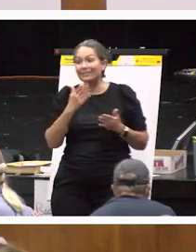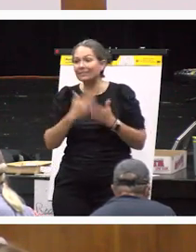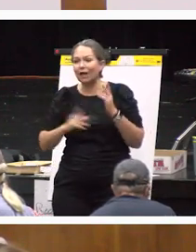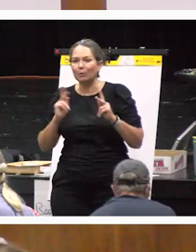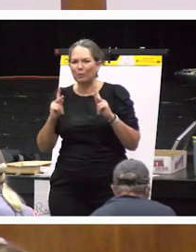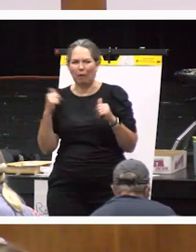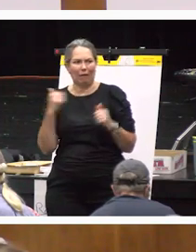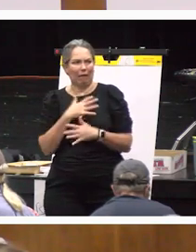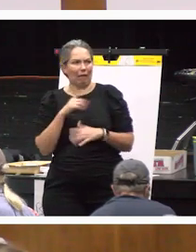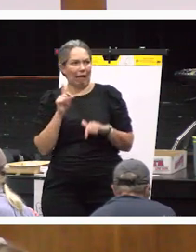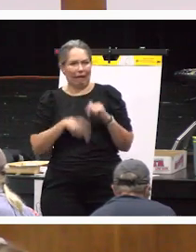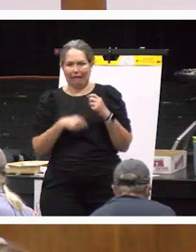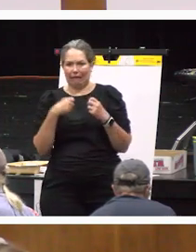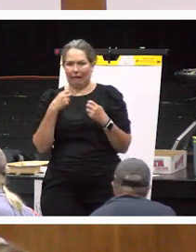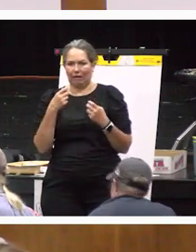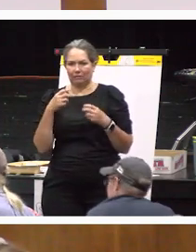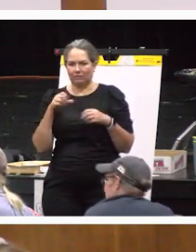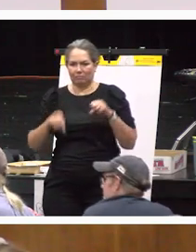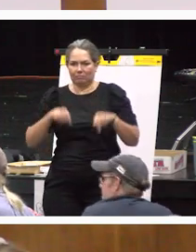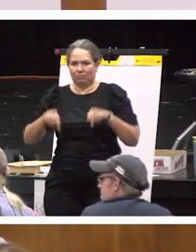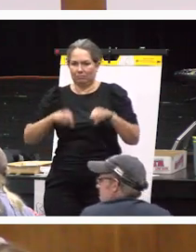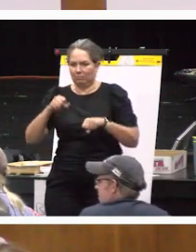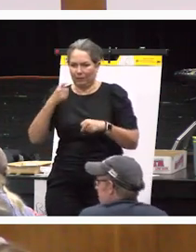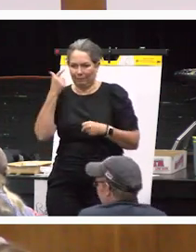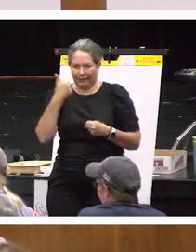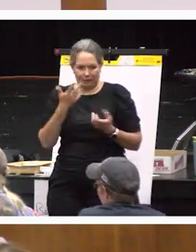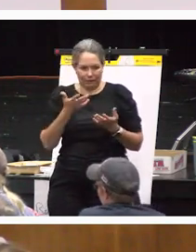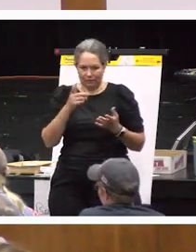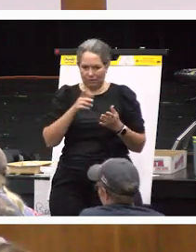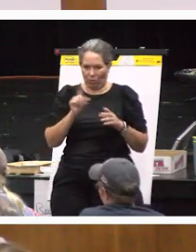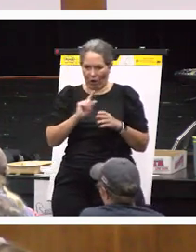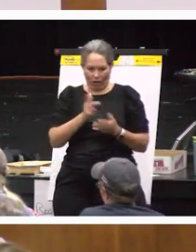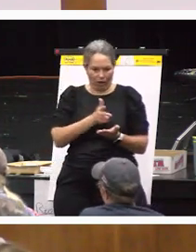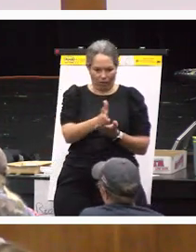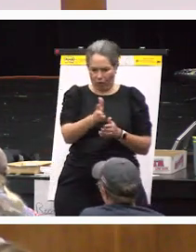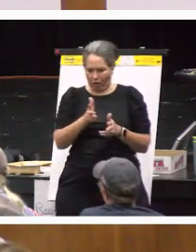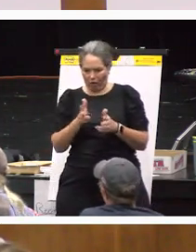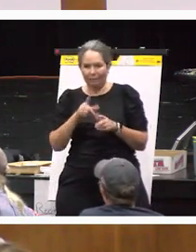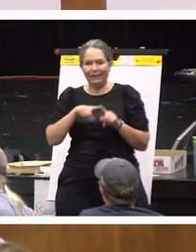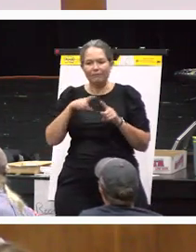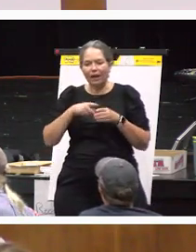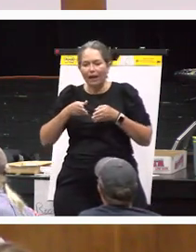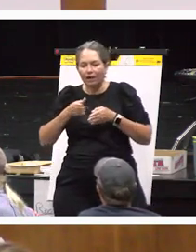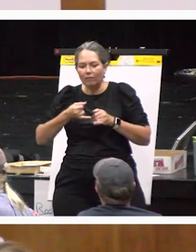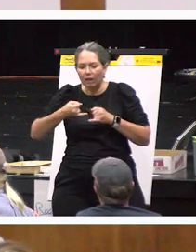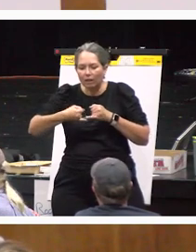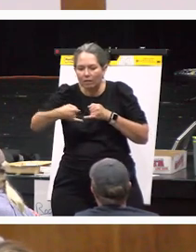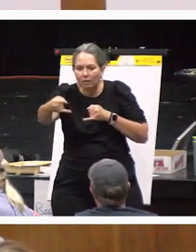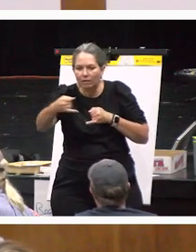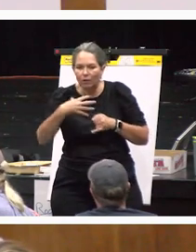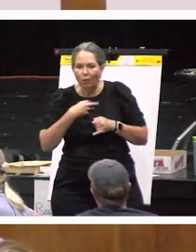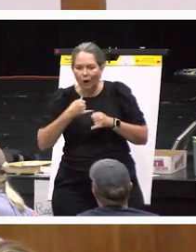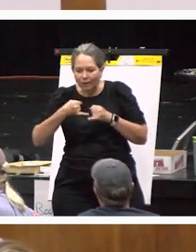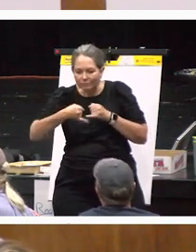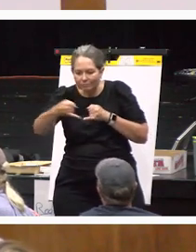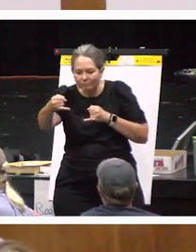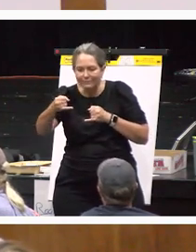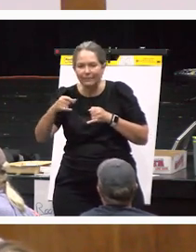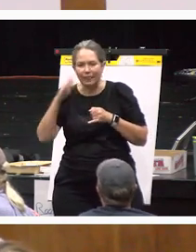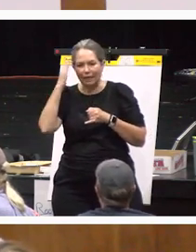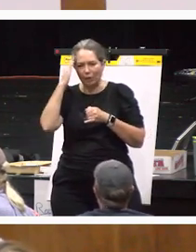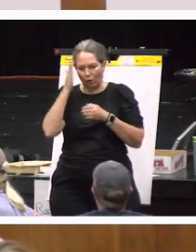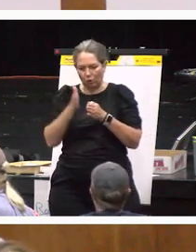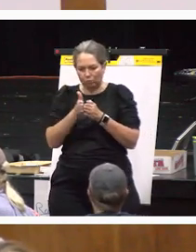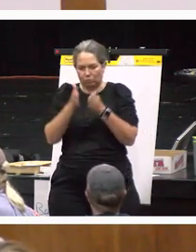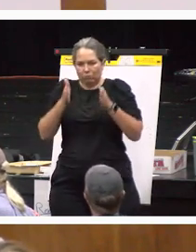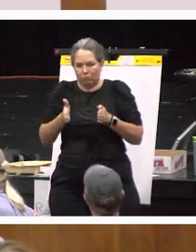they're fearful, but if there's a white fog line that they can bike to the right of, small changes that cost almost nothing, we